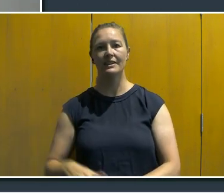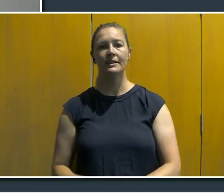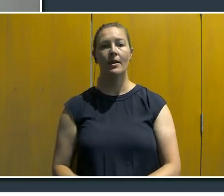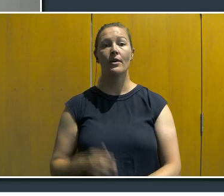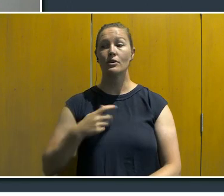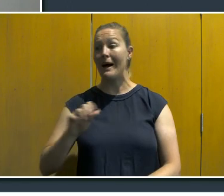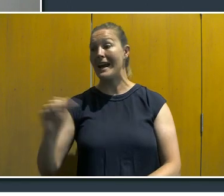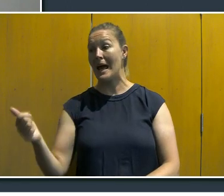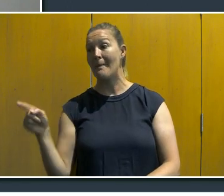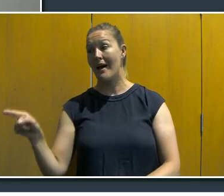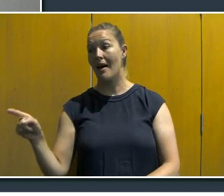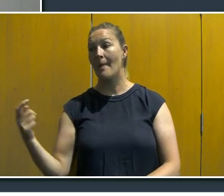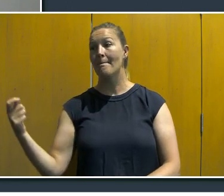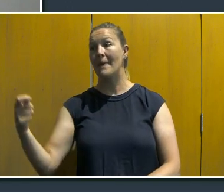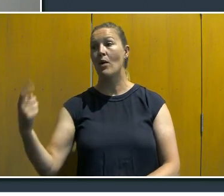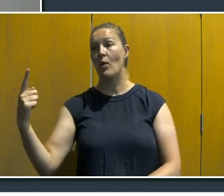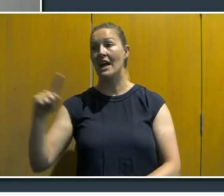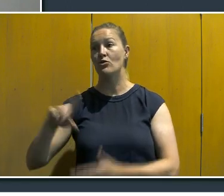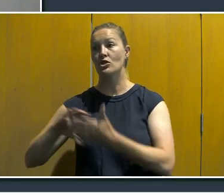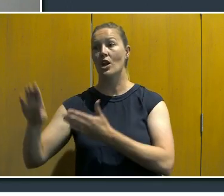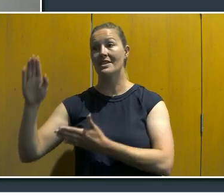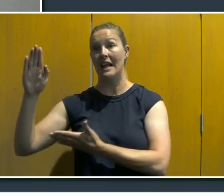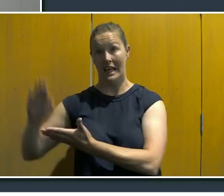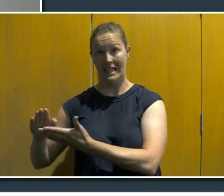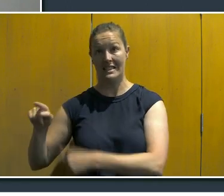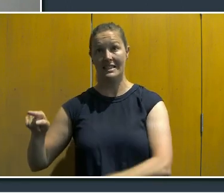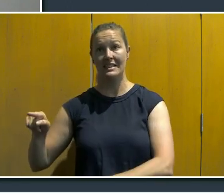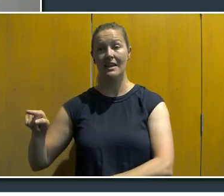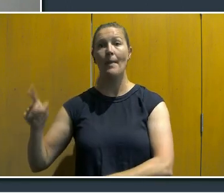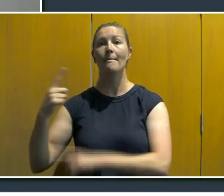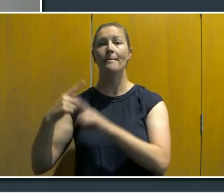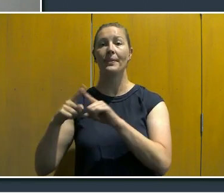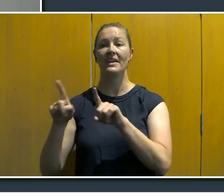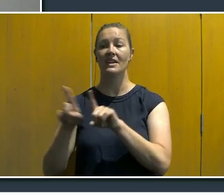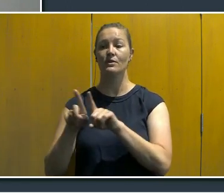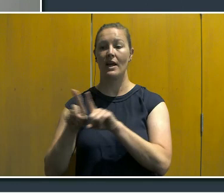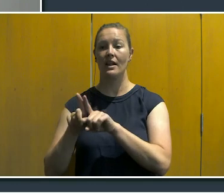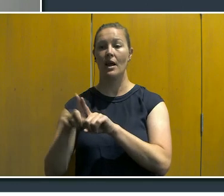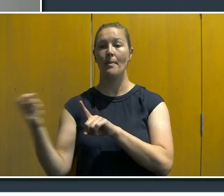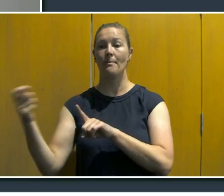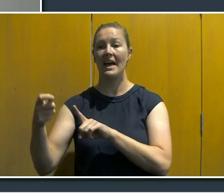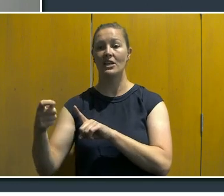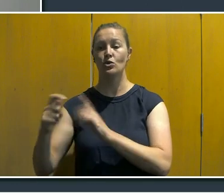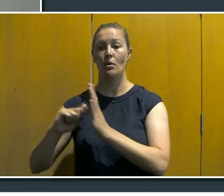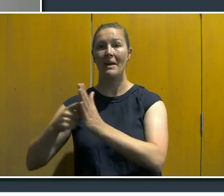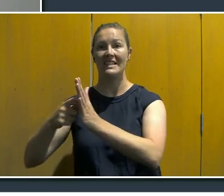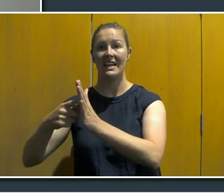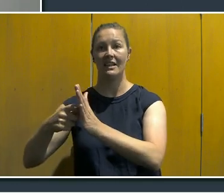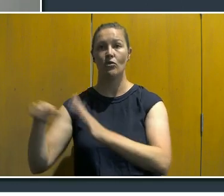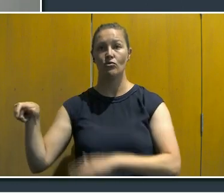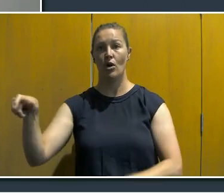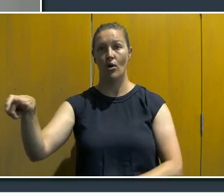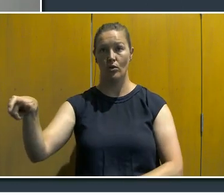across the road is paying $100 less in rates. He's also paying to maintain the road, which I don't pay